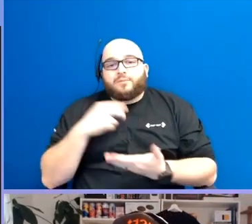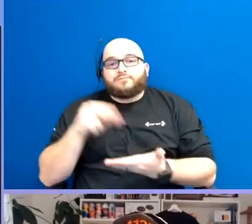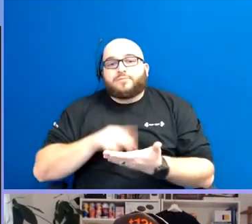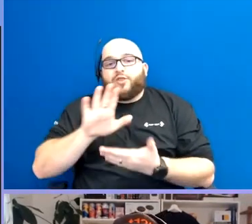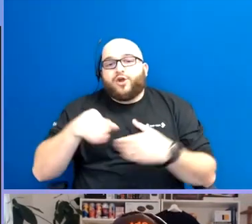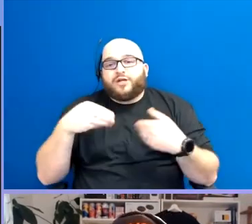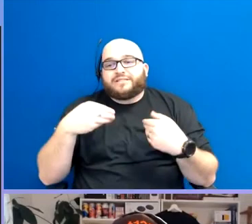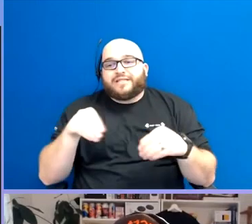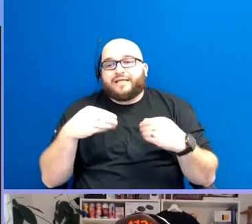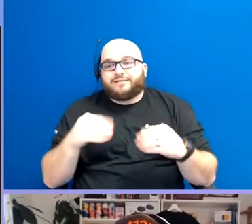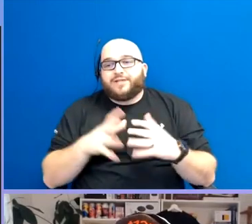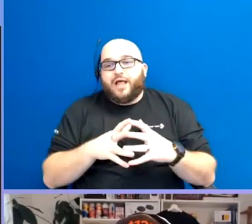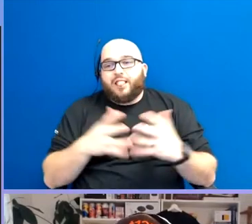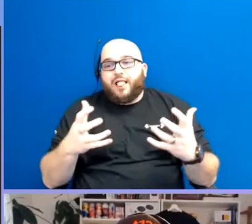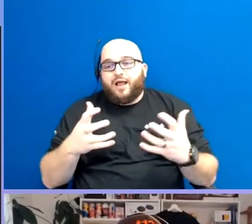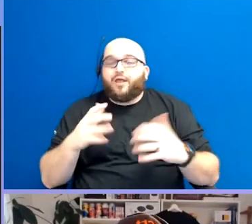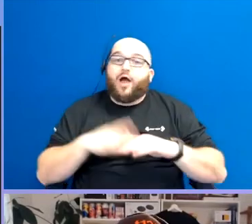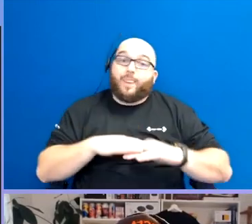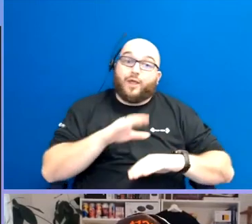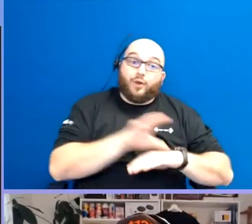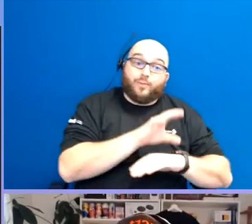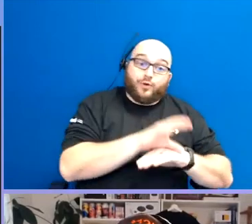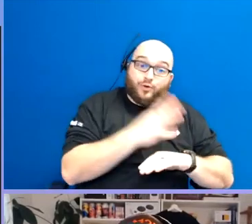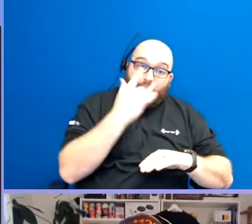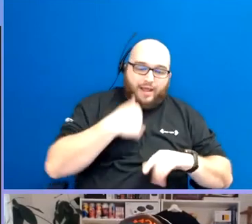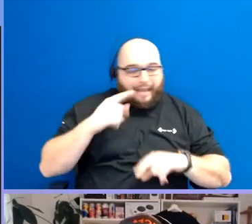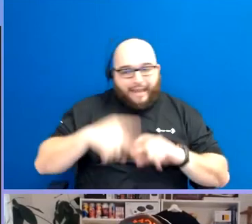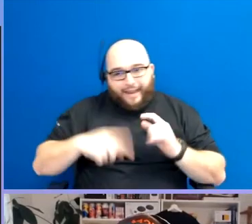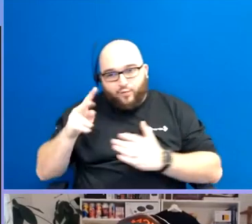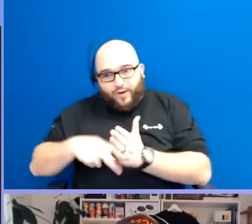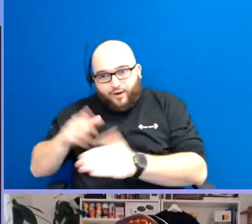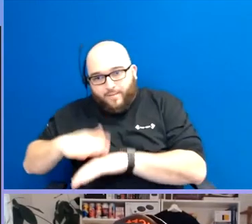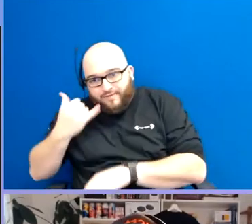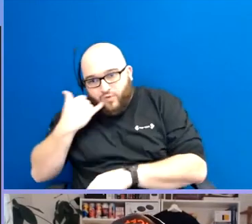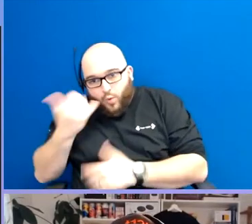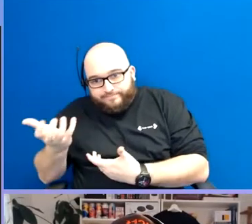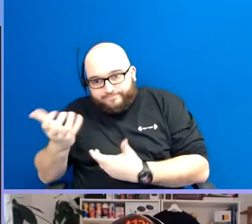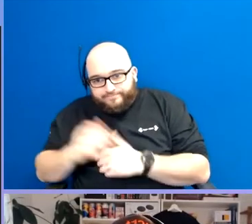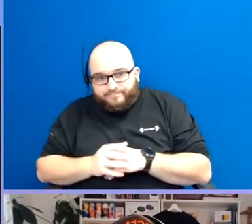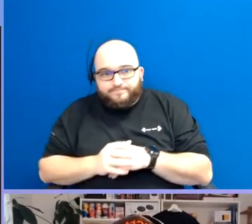lot, but on desktop, of course, because I can do it on mobile.